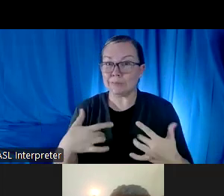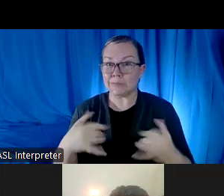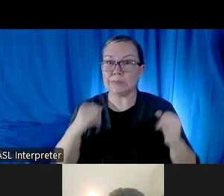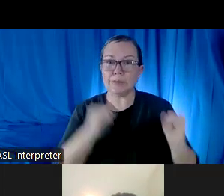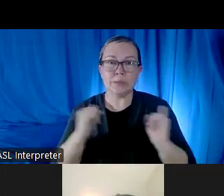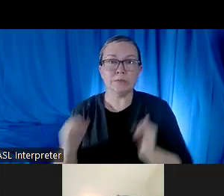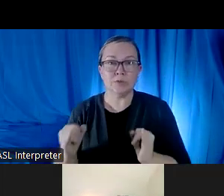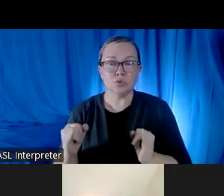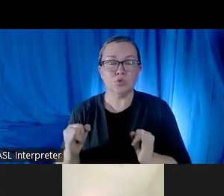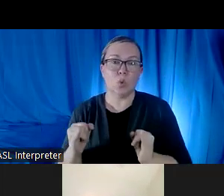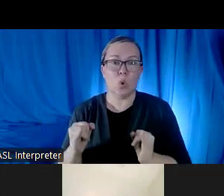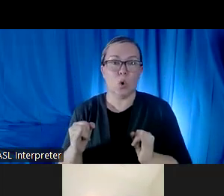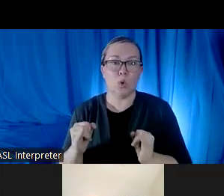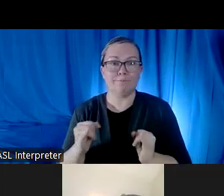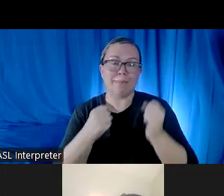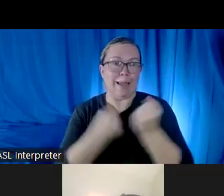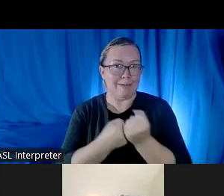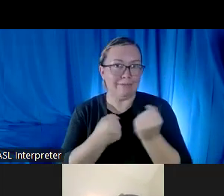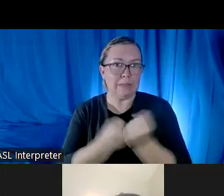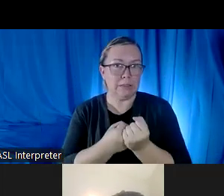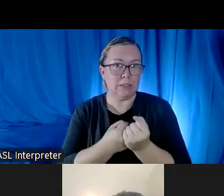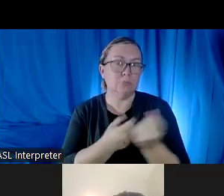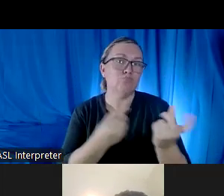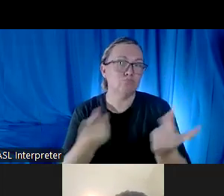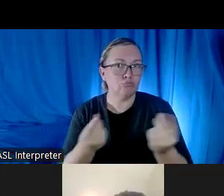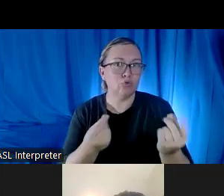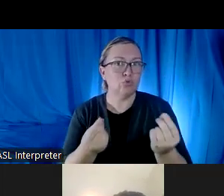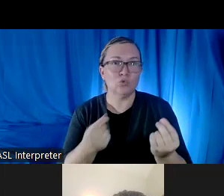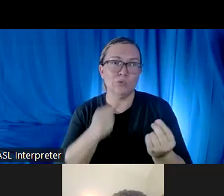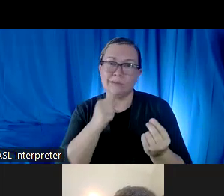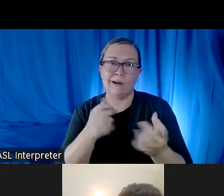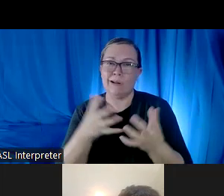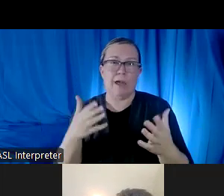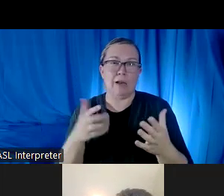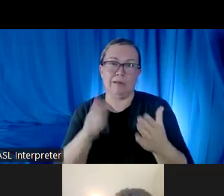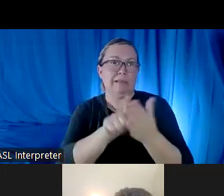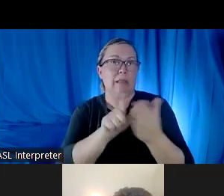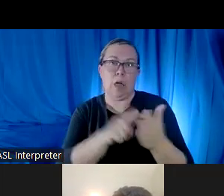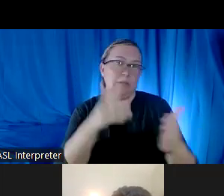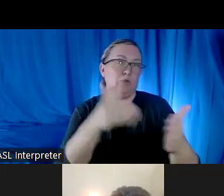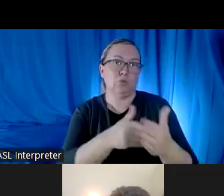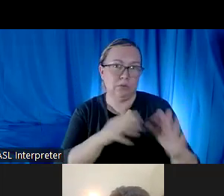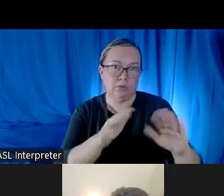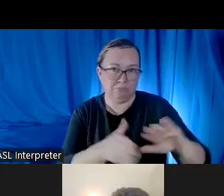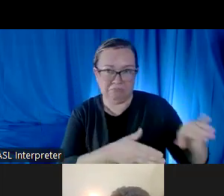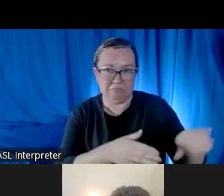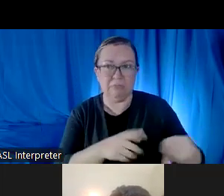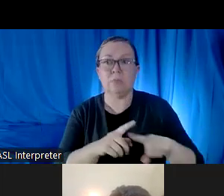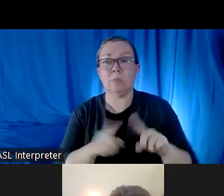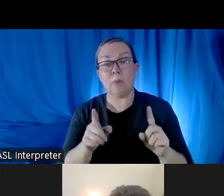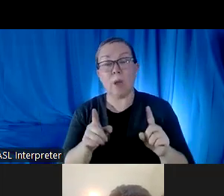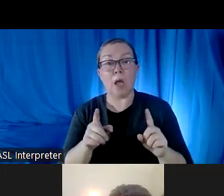individual advocacy, not really much of the litigation, but